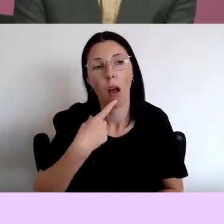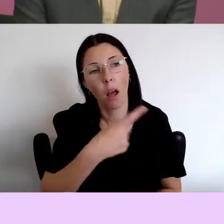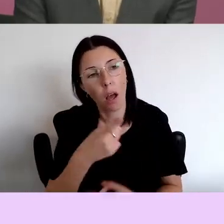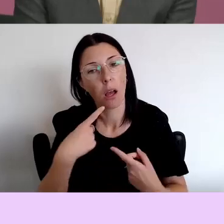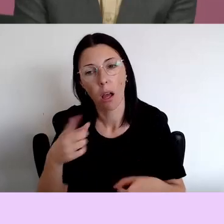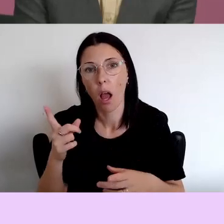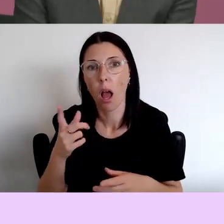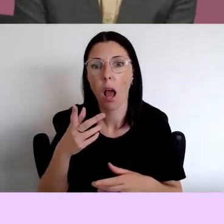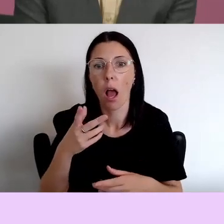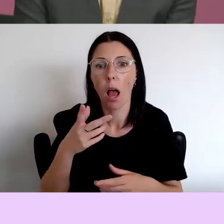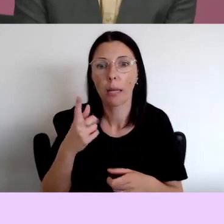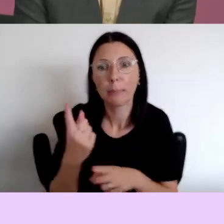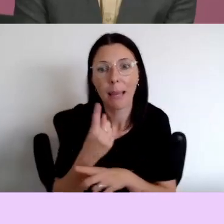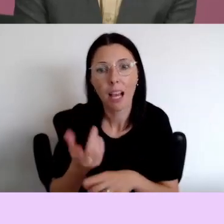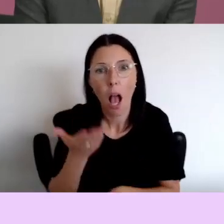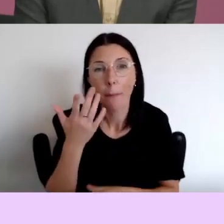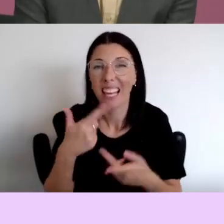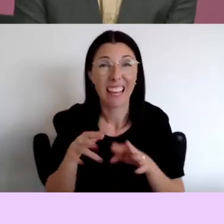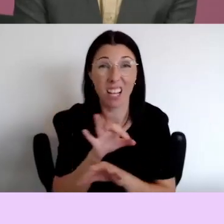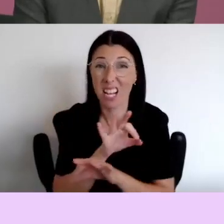it simply will not work.